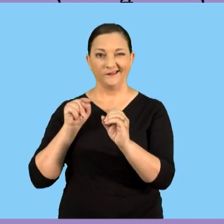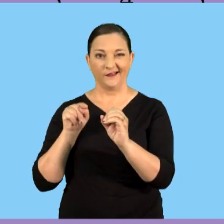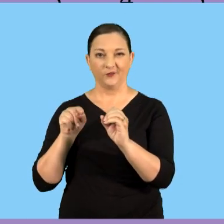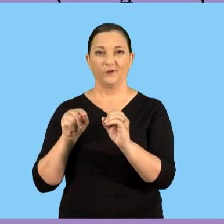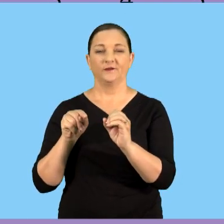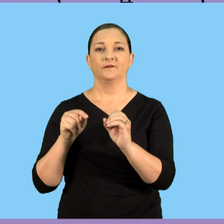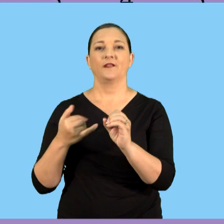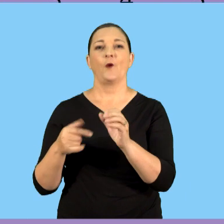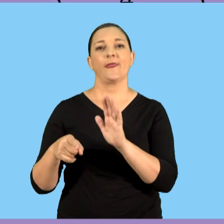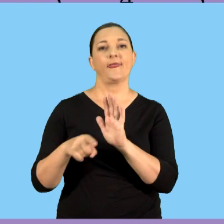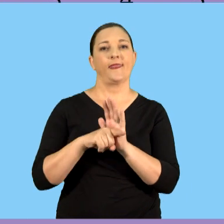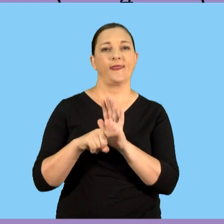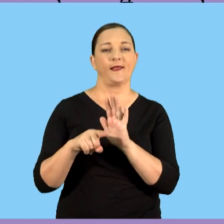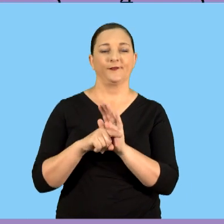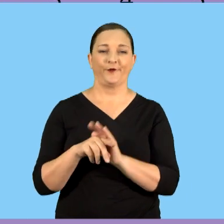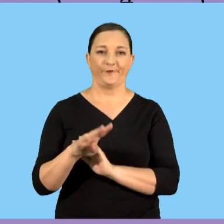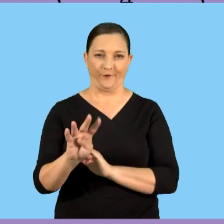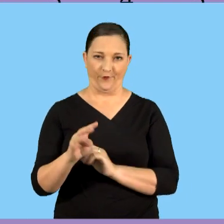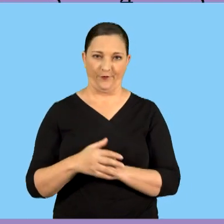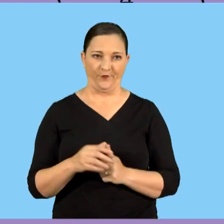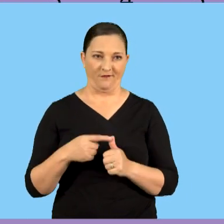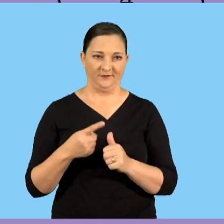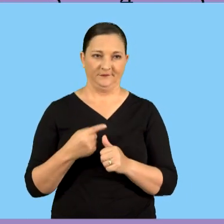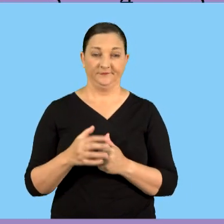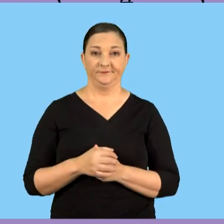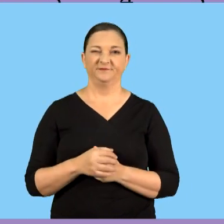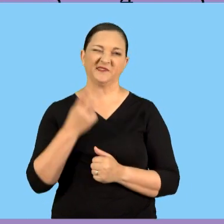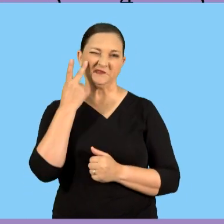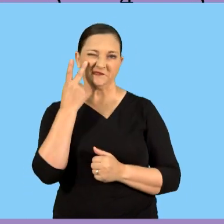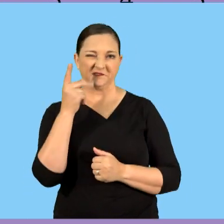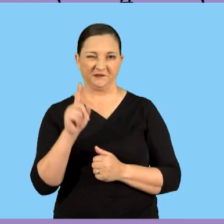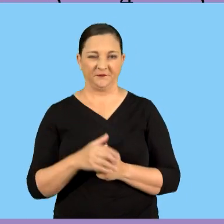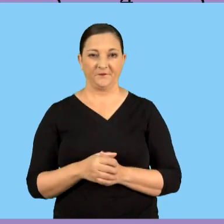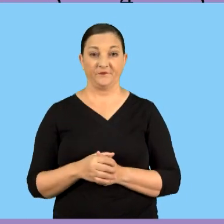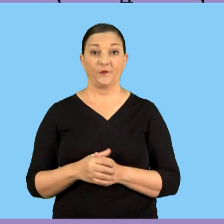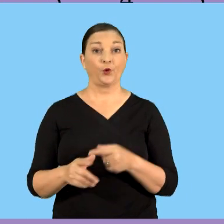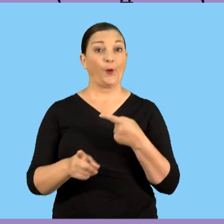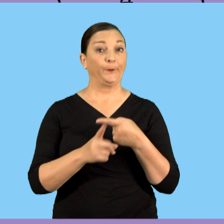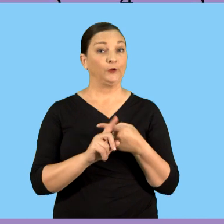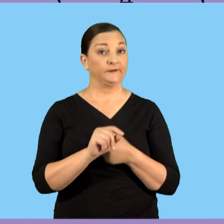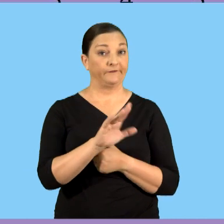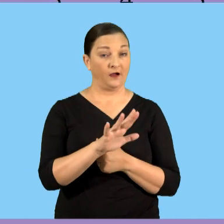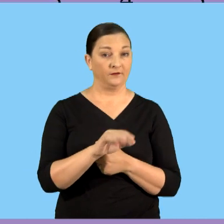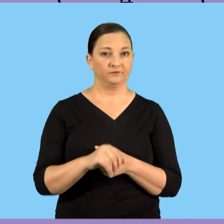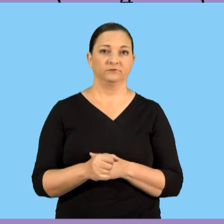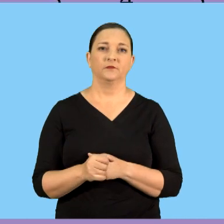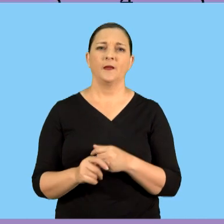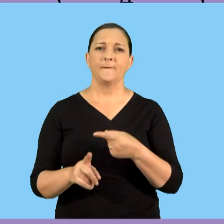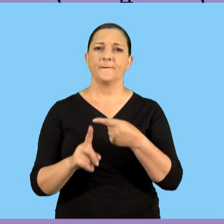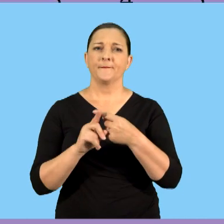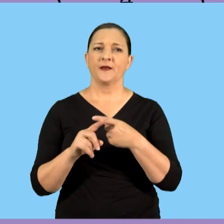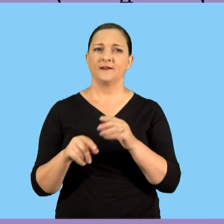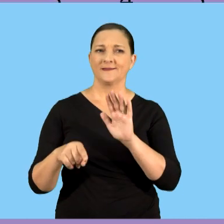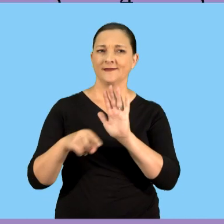why our answer there is a negative 4. So let's look at the following examples. We have a positive 5 plus a negative